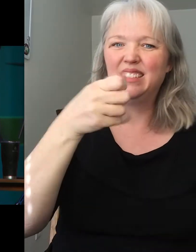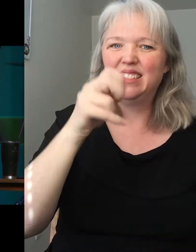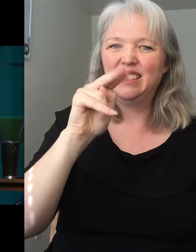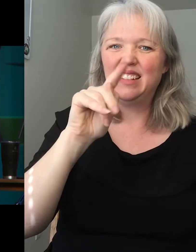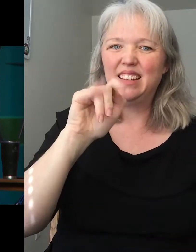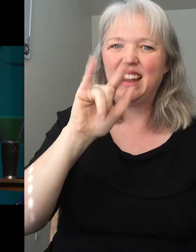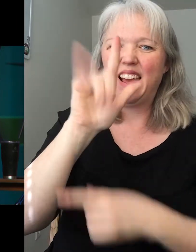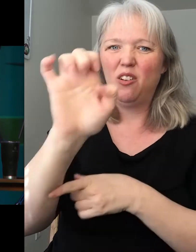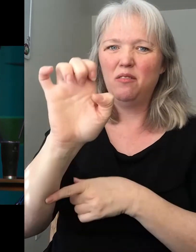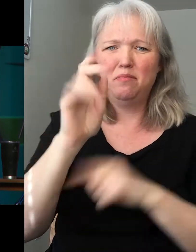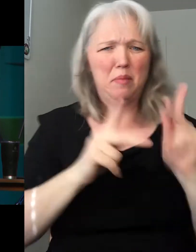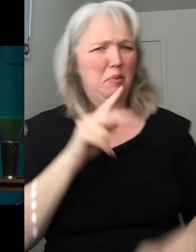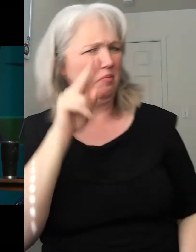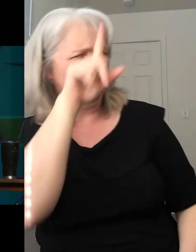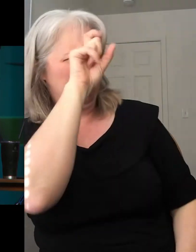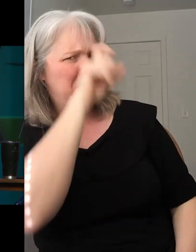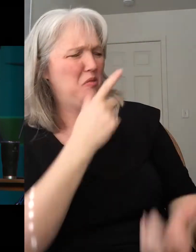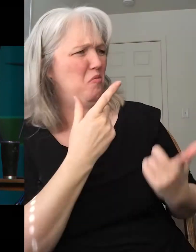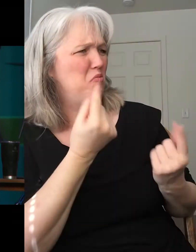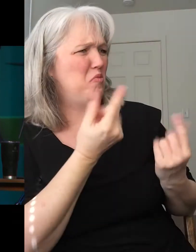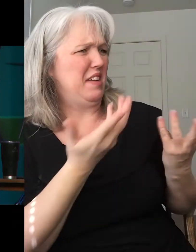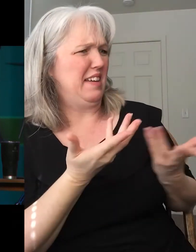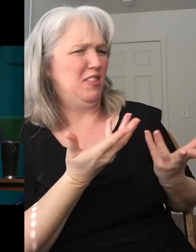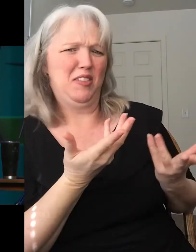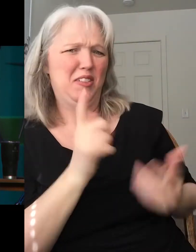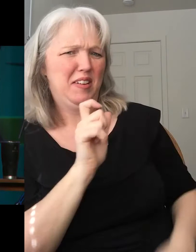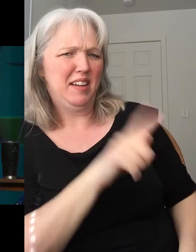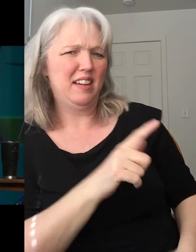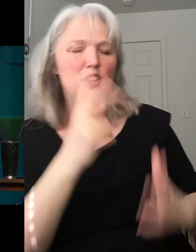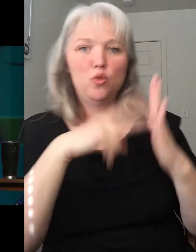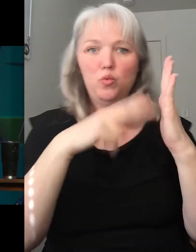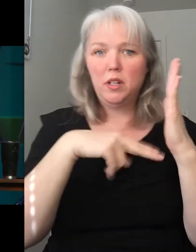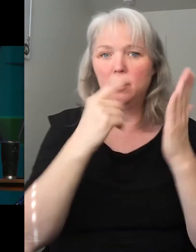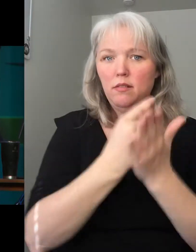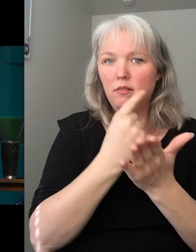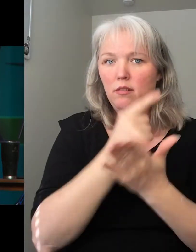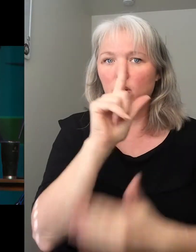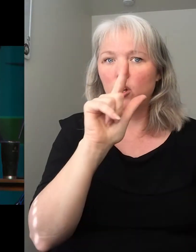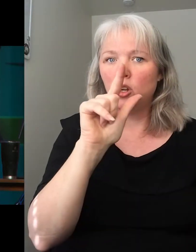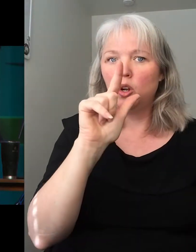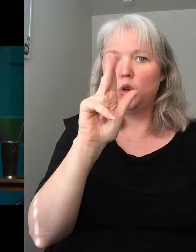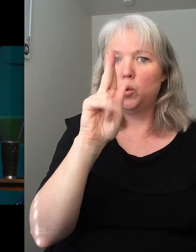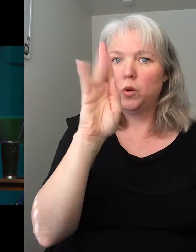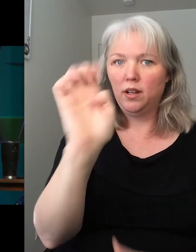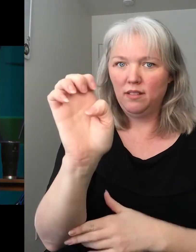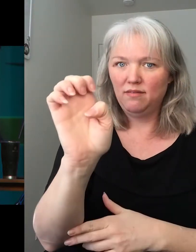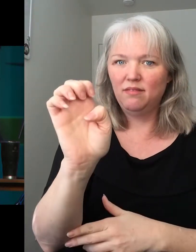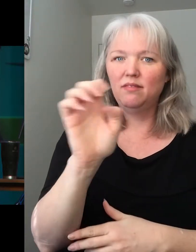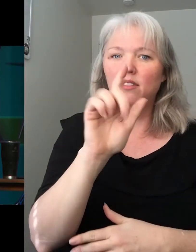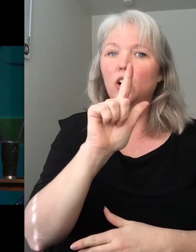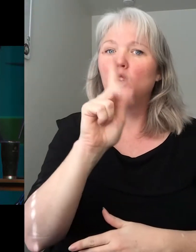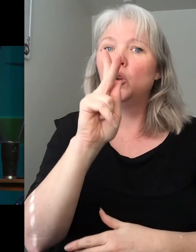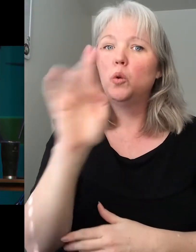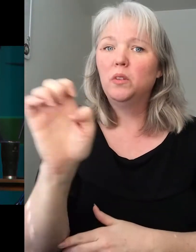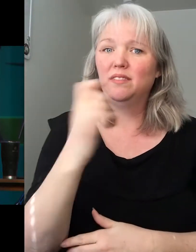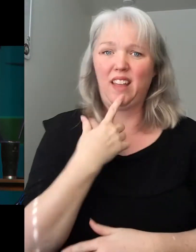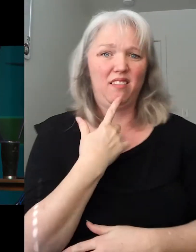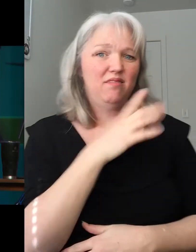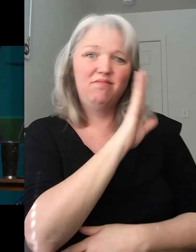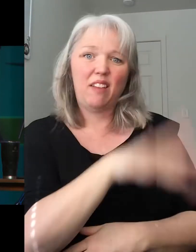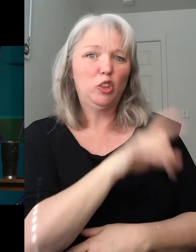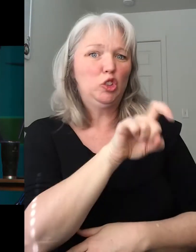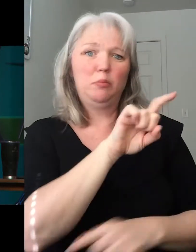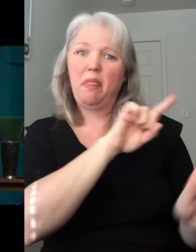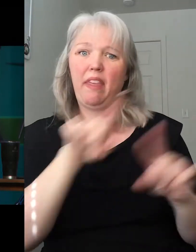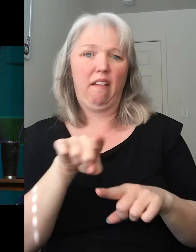with people going, what in the world are you doing here? When you read this in the Gospel of Luke, it's as if Luke is saying he never should have been